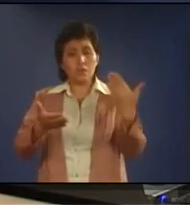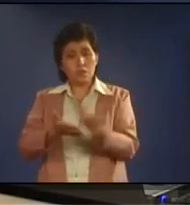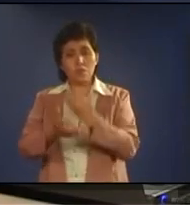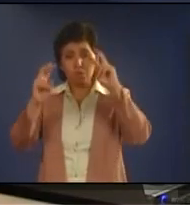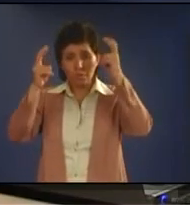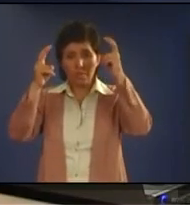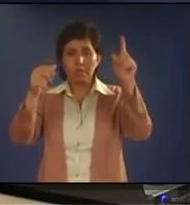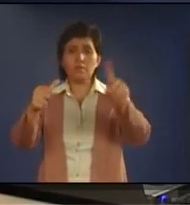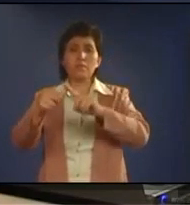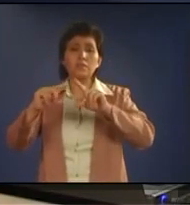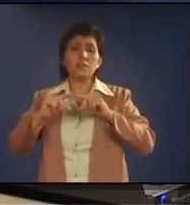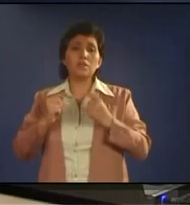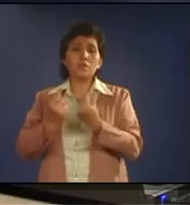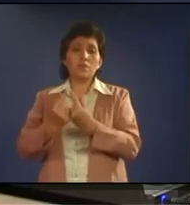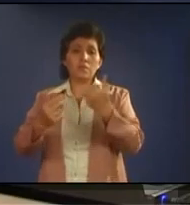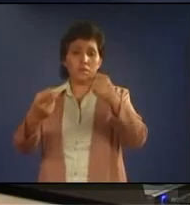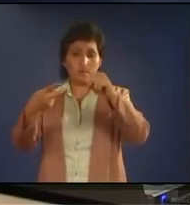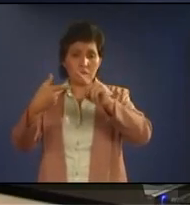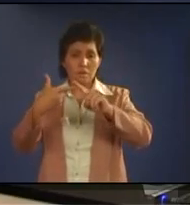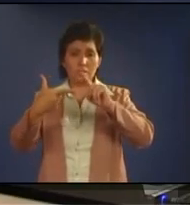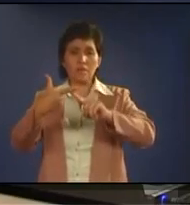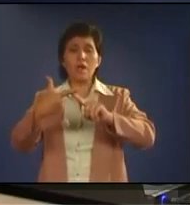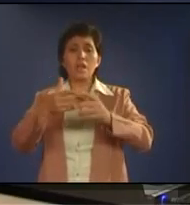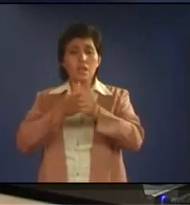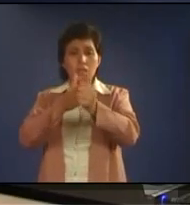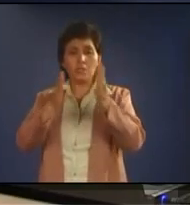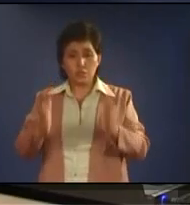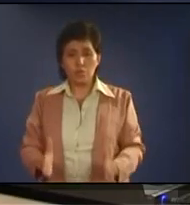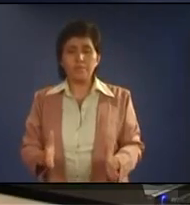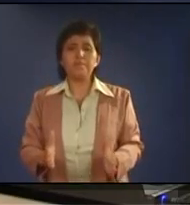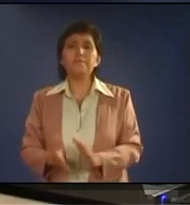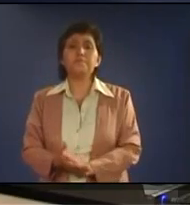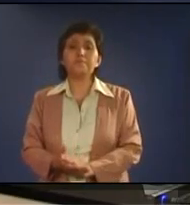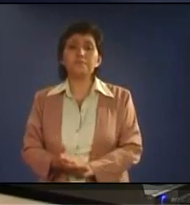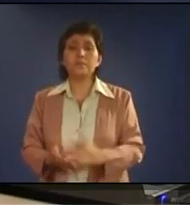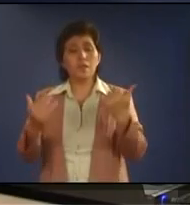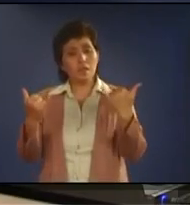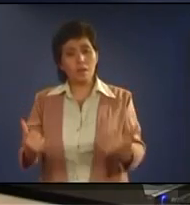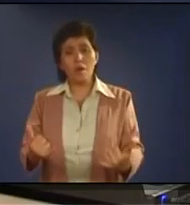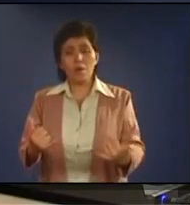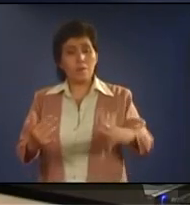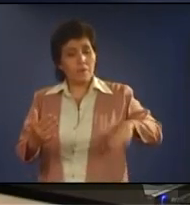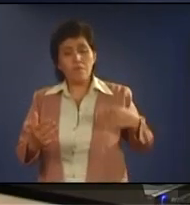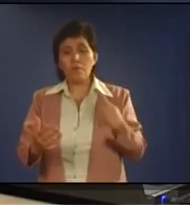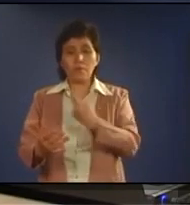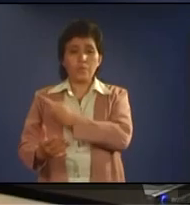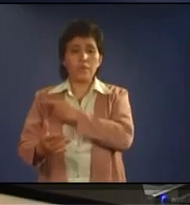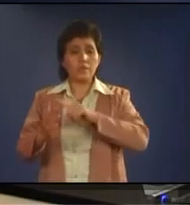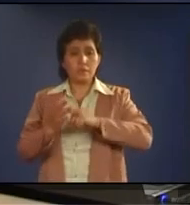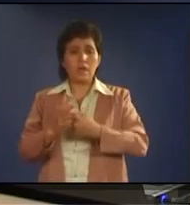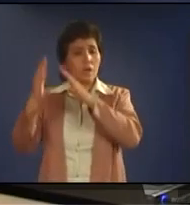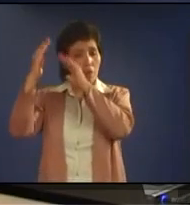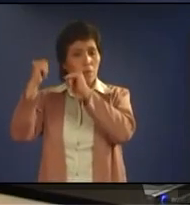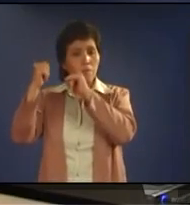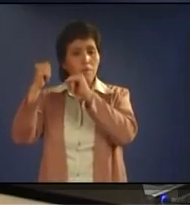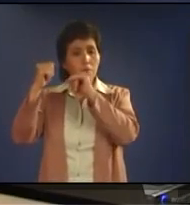on the group, and the second one would be on the leadership, okay? Now, before we start, I'm hoping that